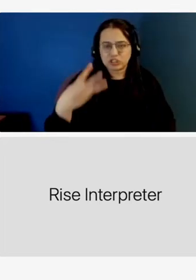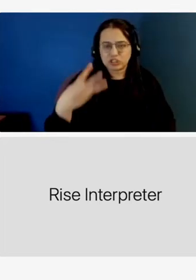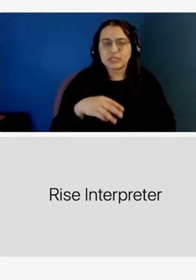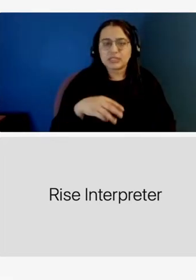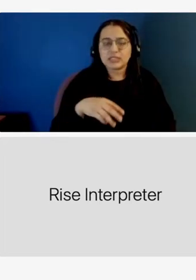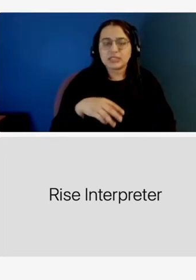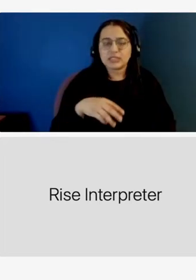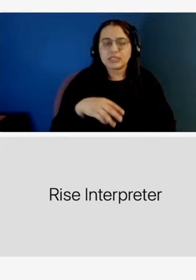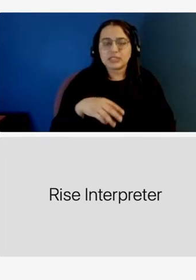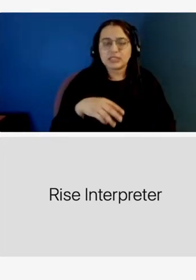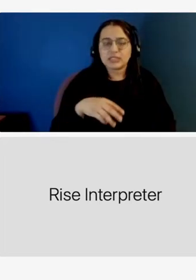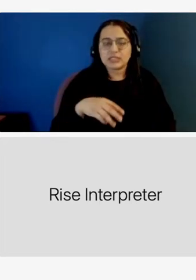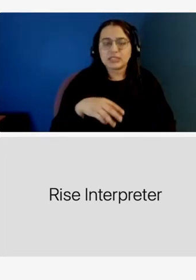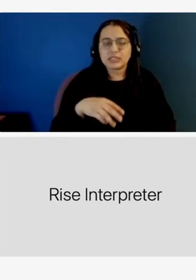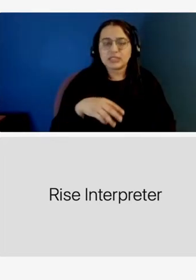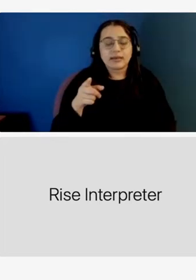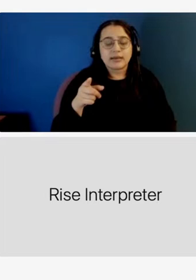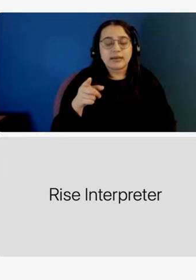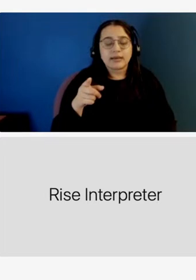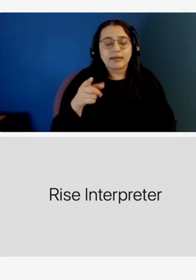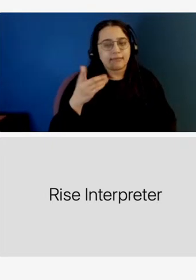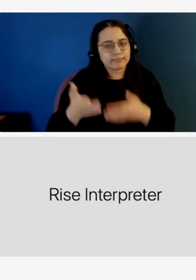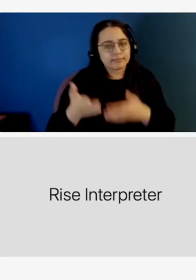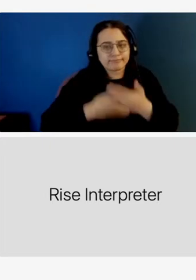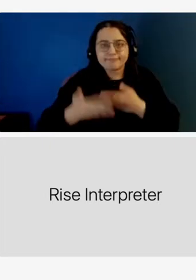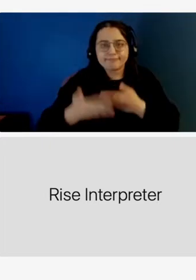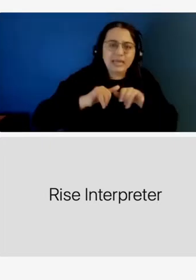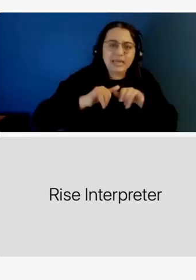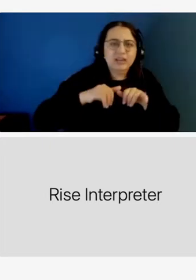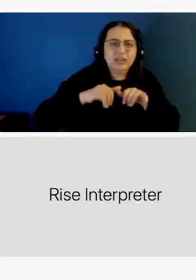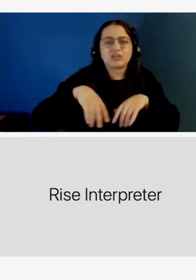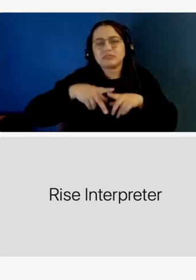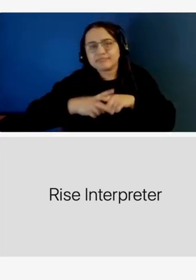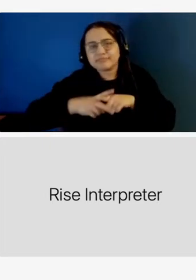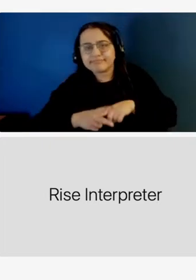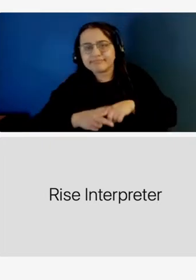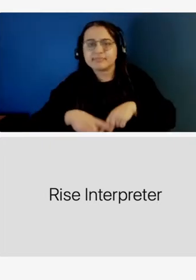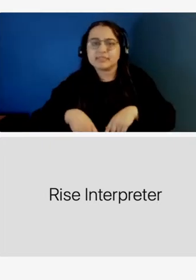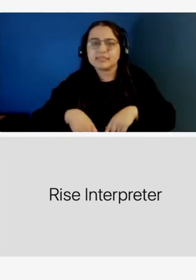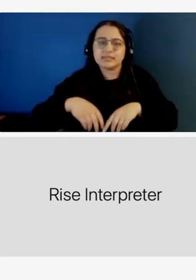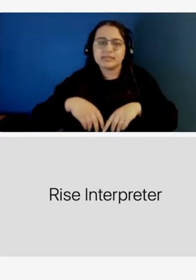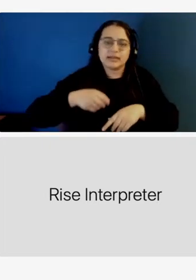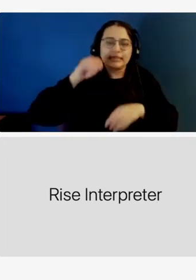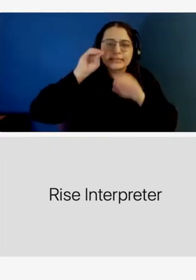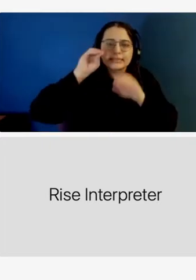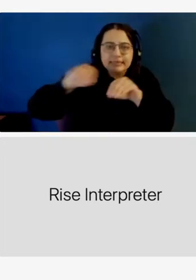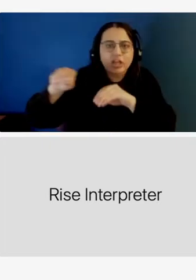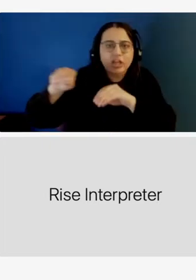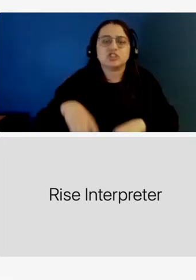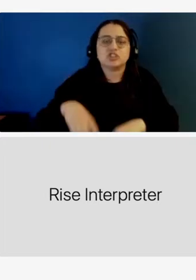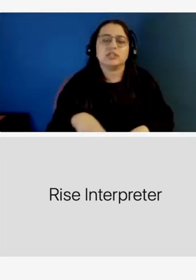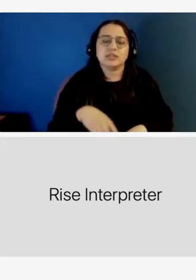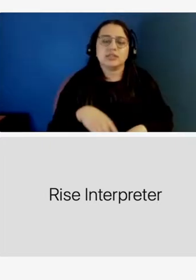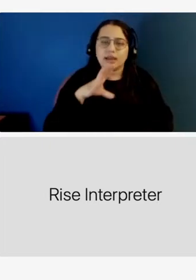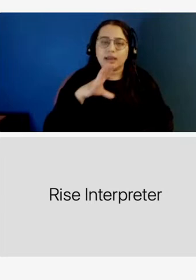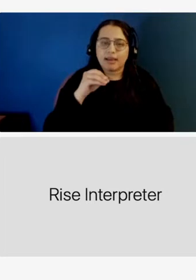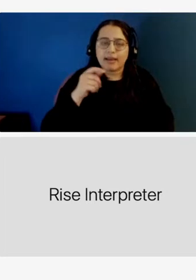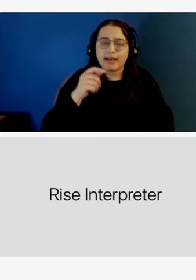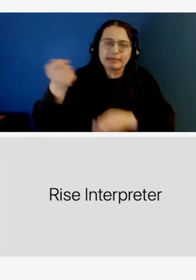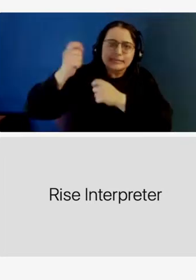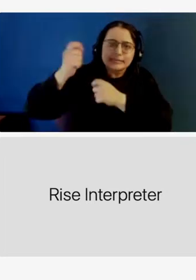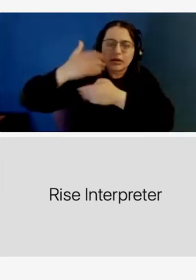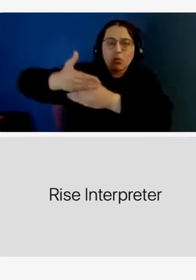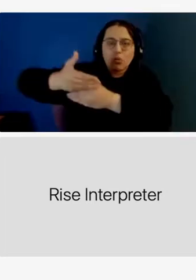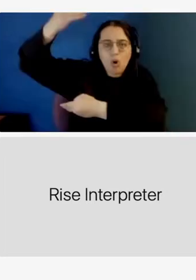electrical rough-ins, installation and erection of the wall framing and drywall.